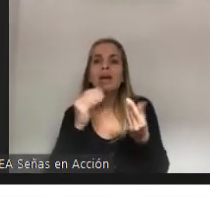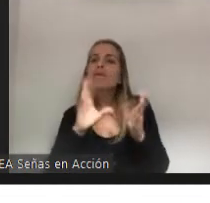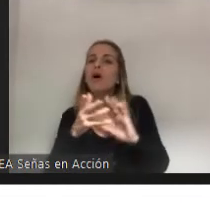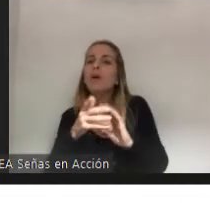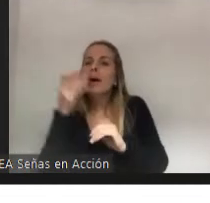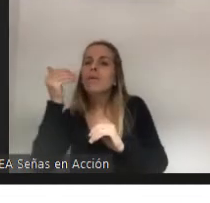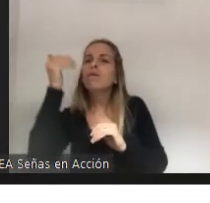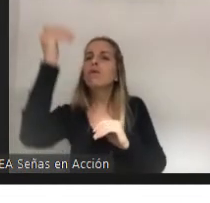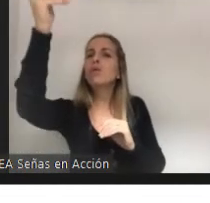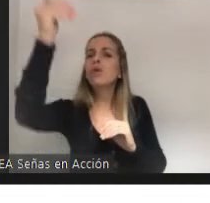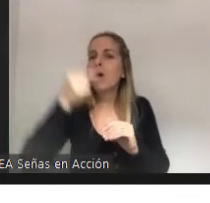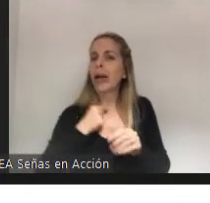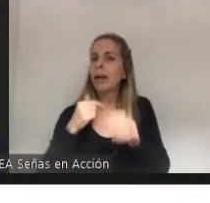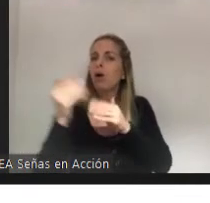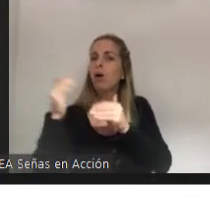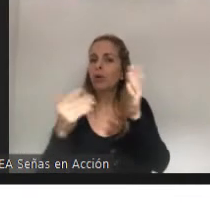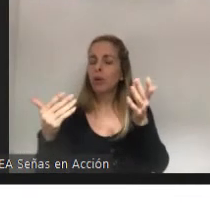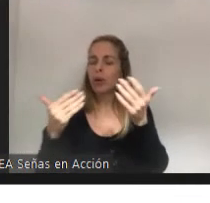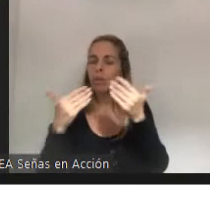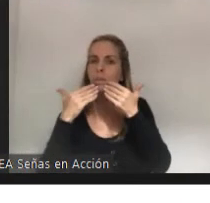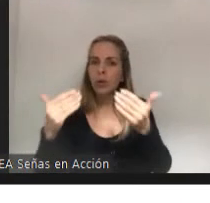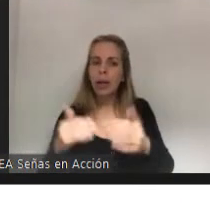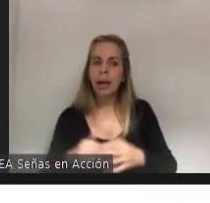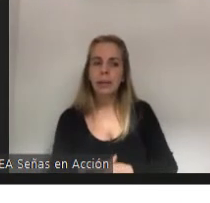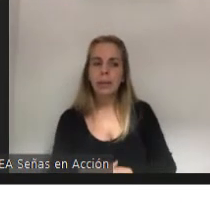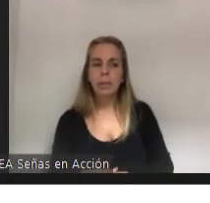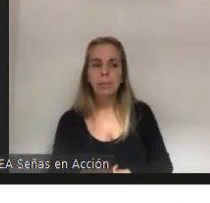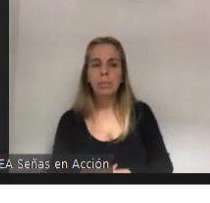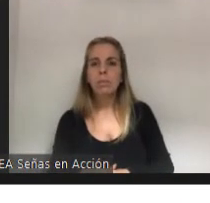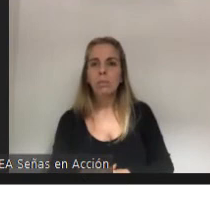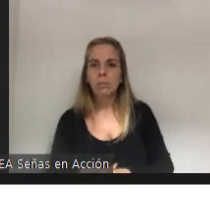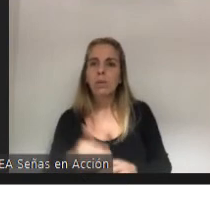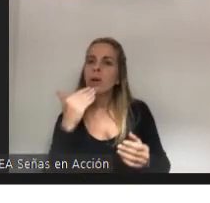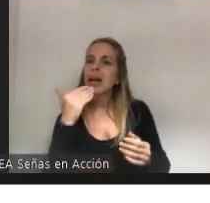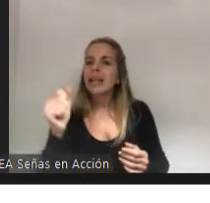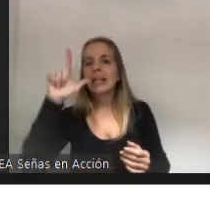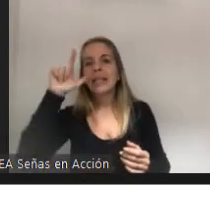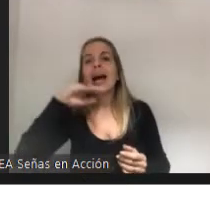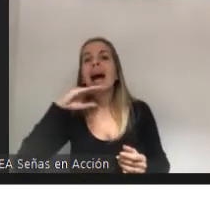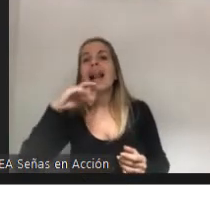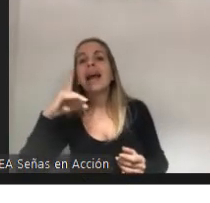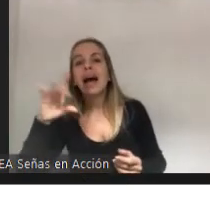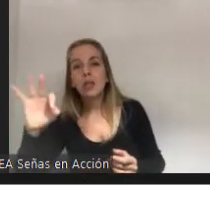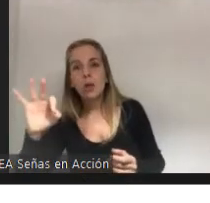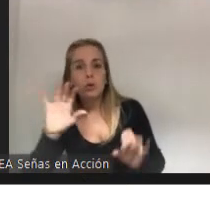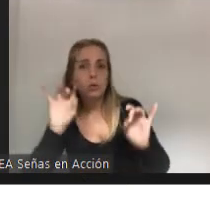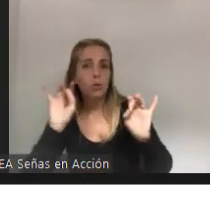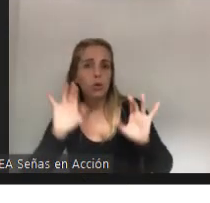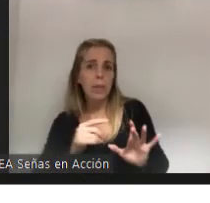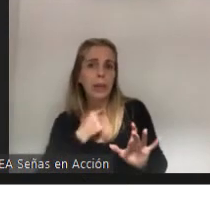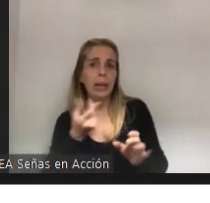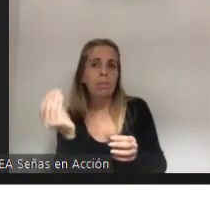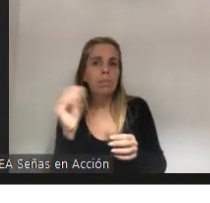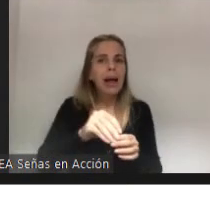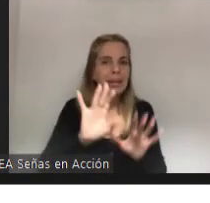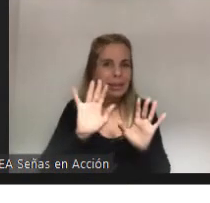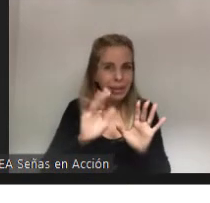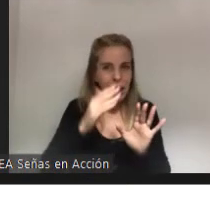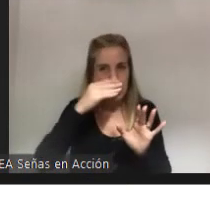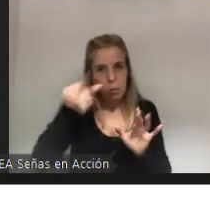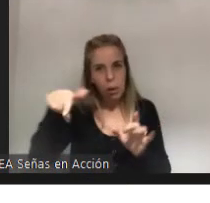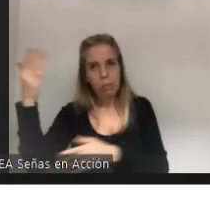headed for, what type of future we want to have after the virus. Thank you, Alejandro. That's no doubt true.